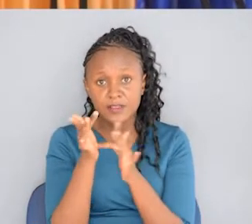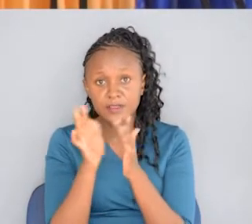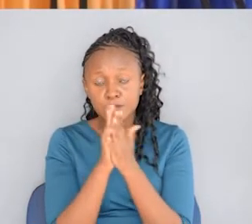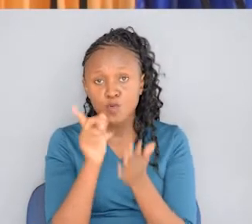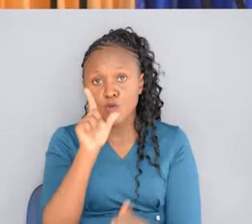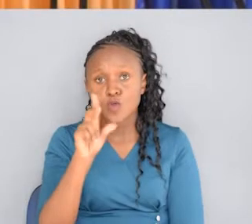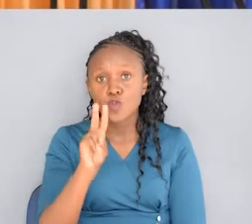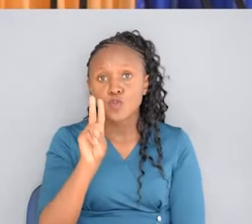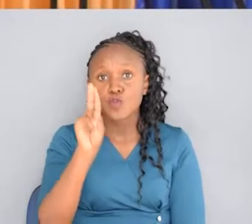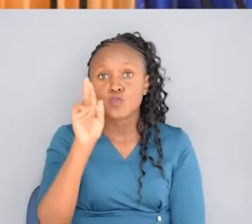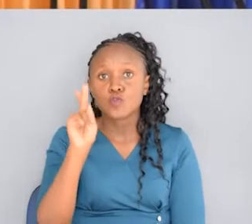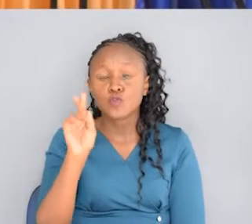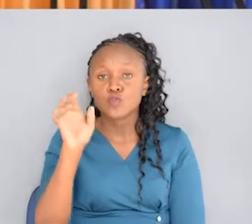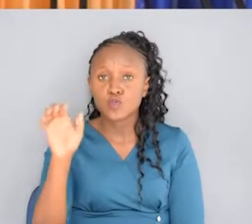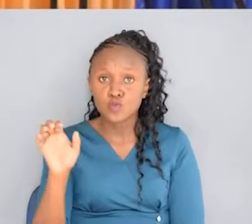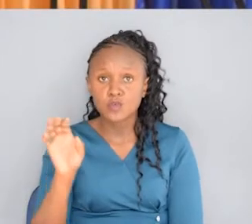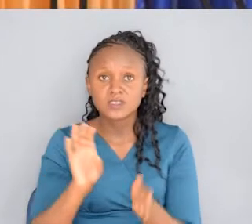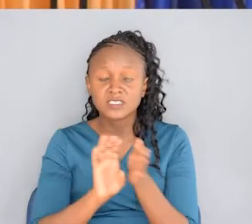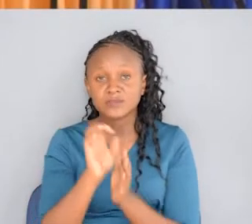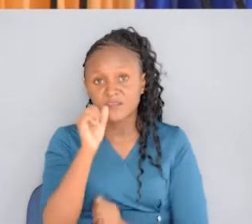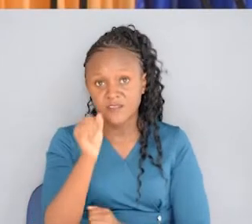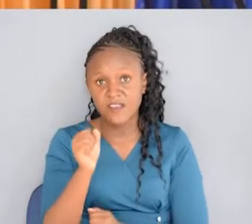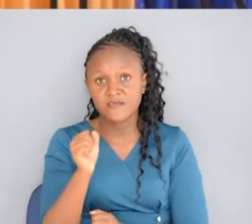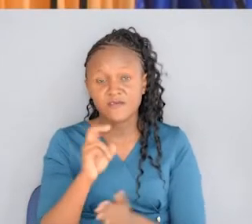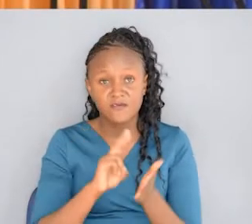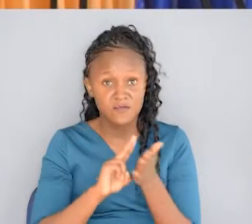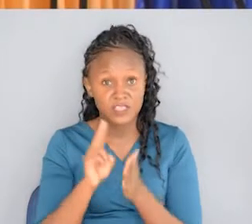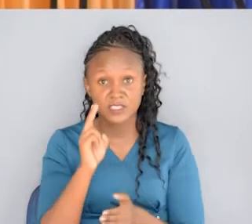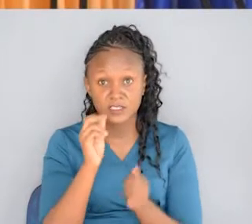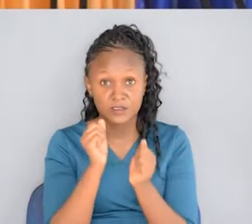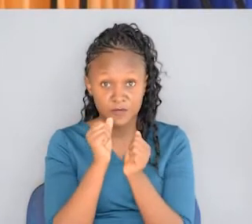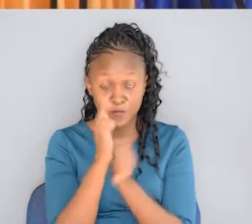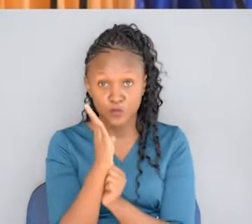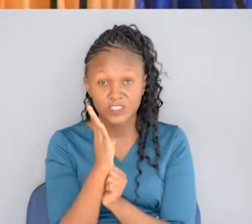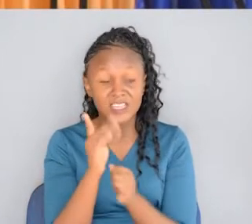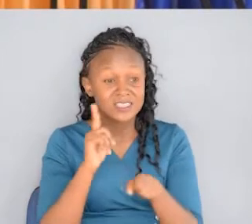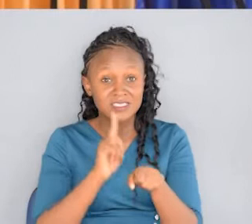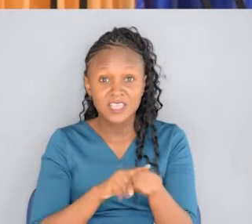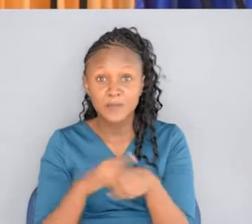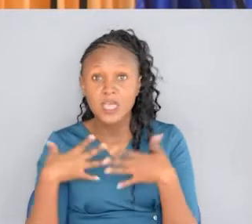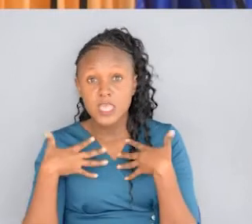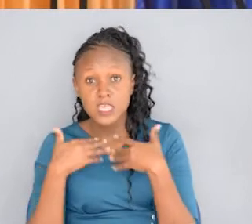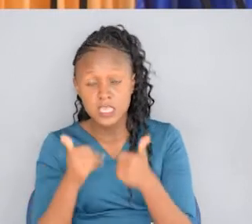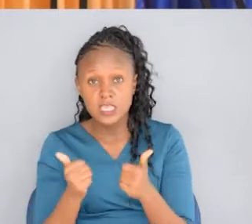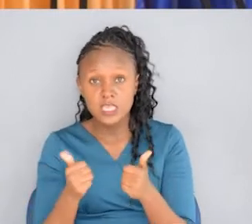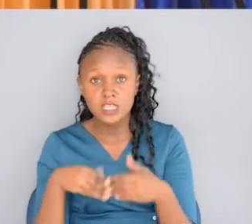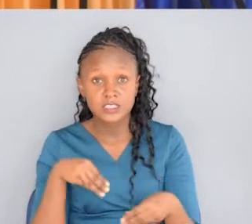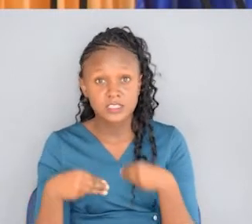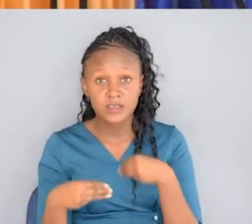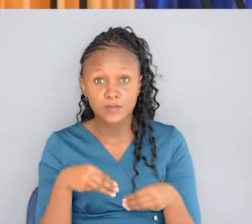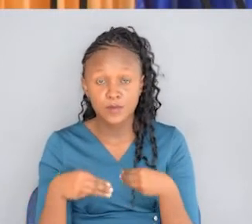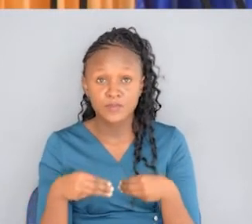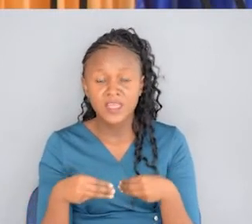can I start from verse 14? After he had cleansed this leper, verse 14 says, and he charged him, tell no